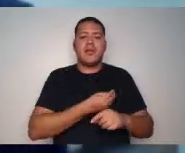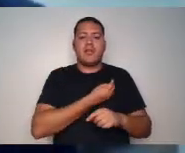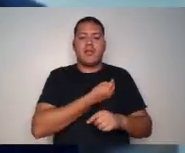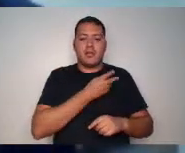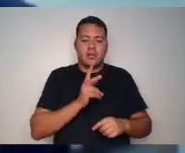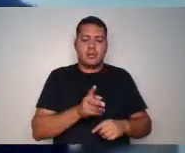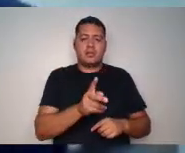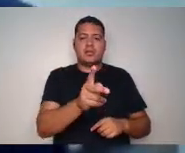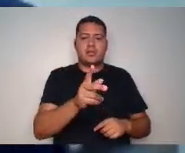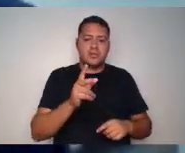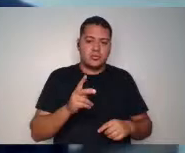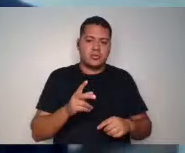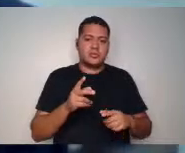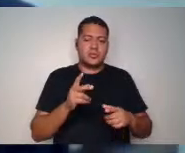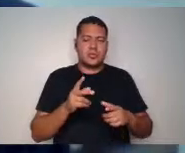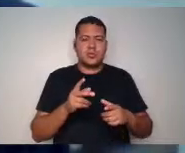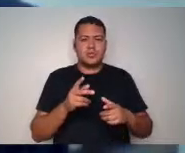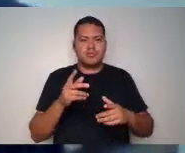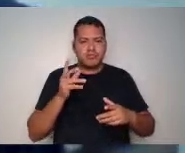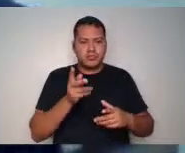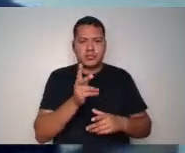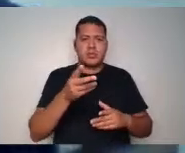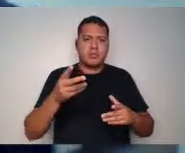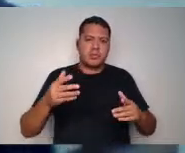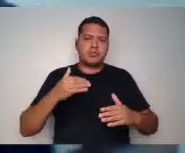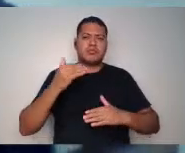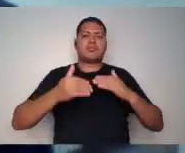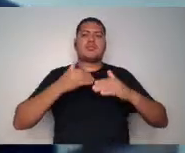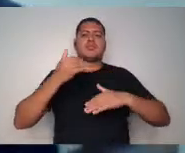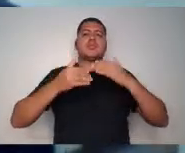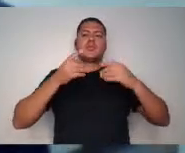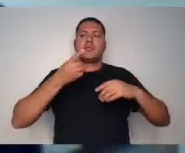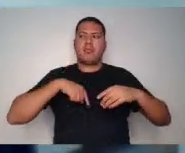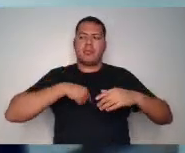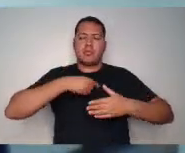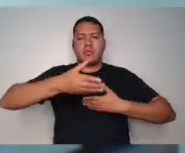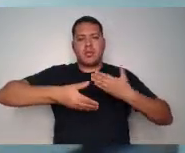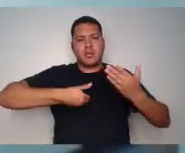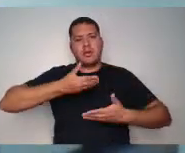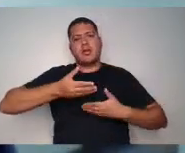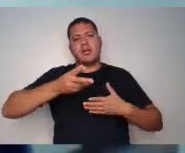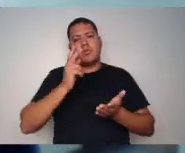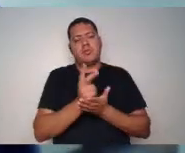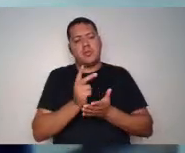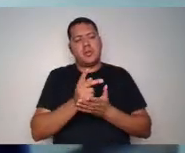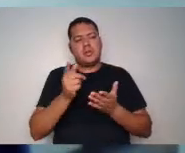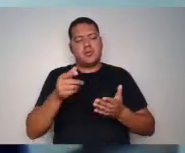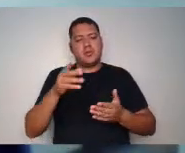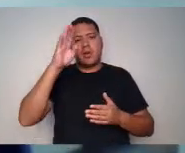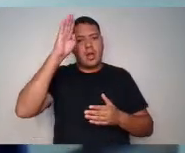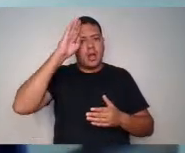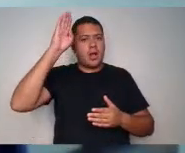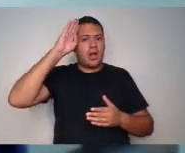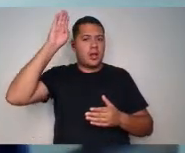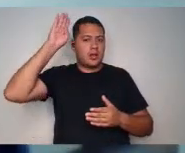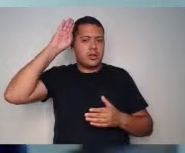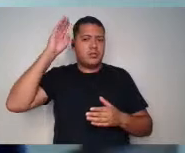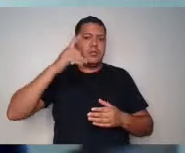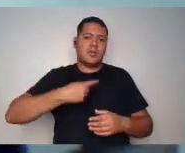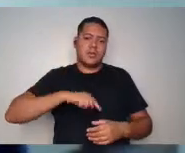and to continue to enrich our dialogues and our interactions with this